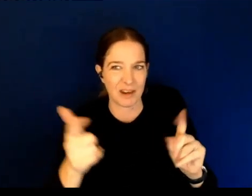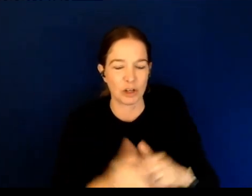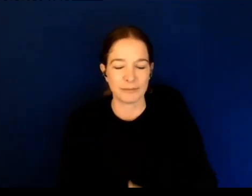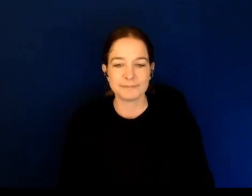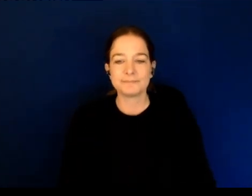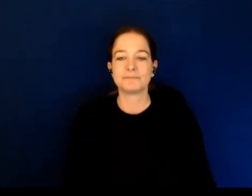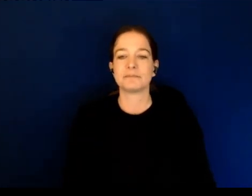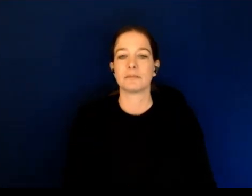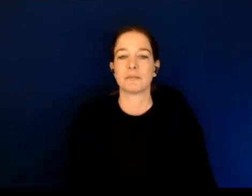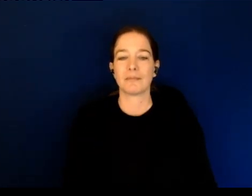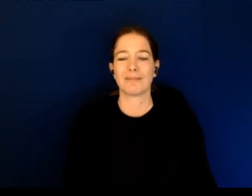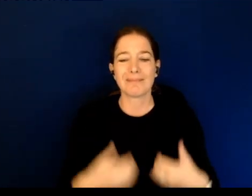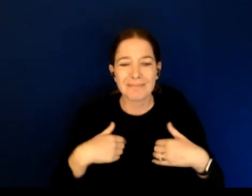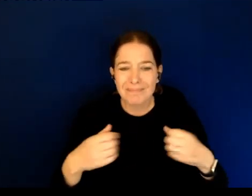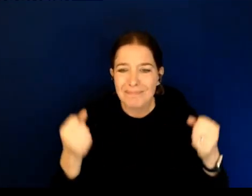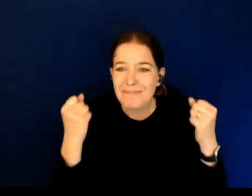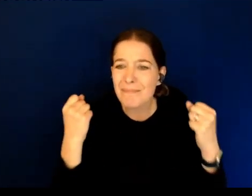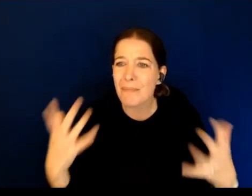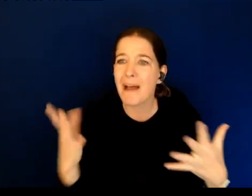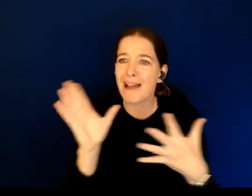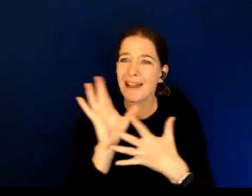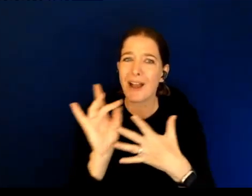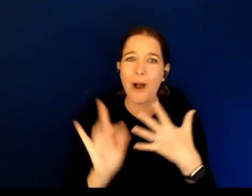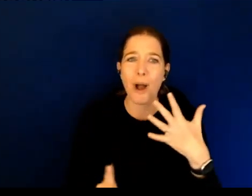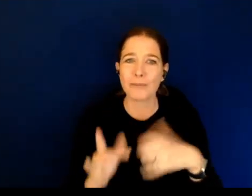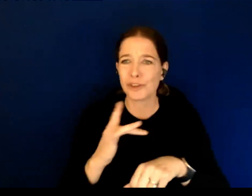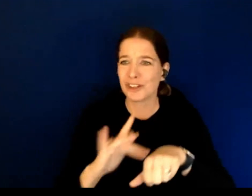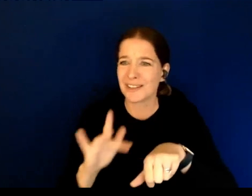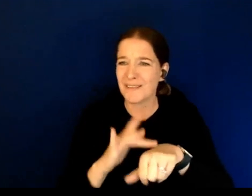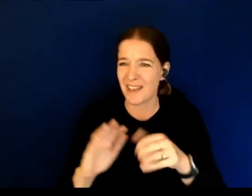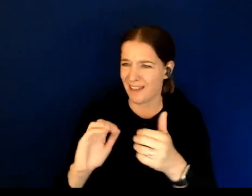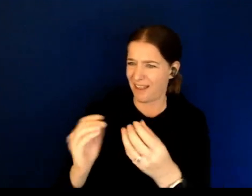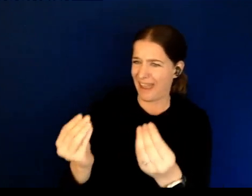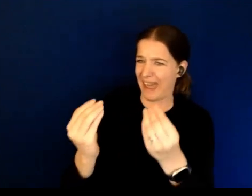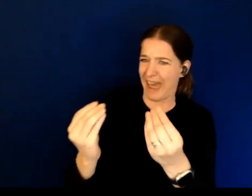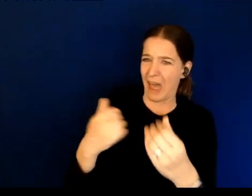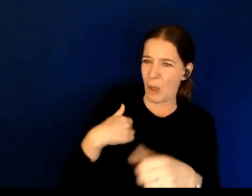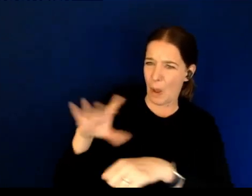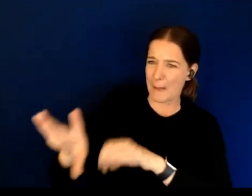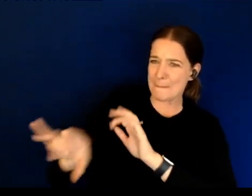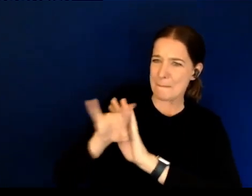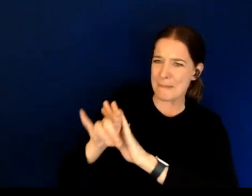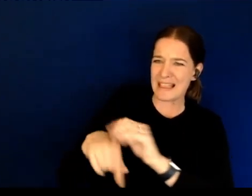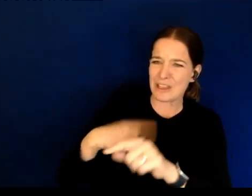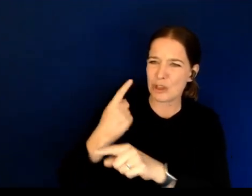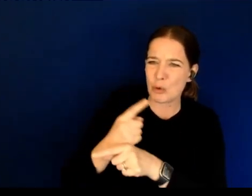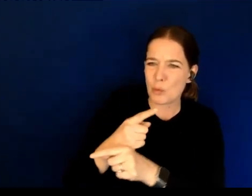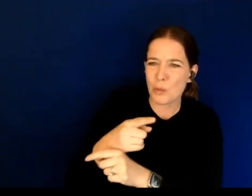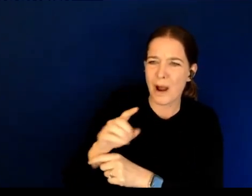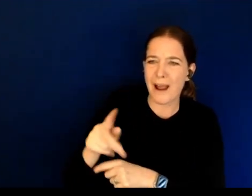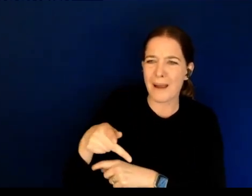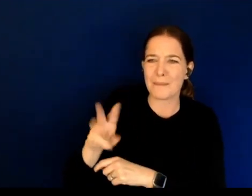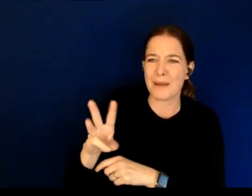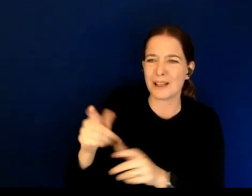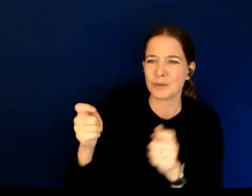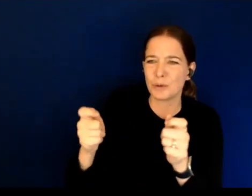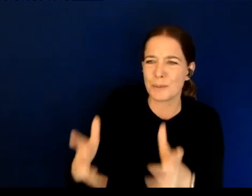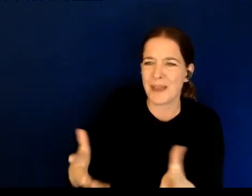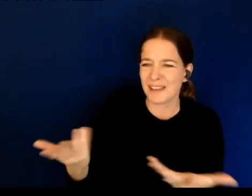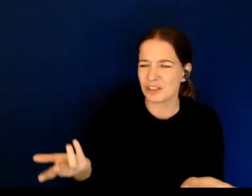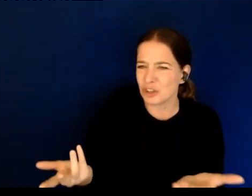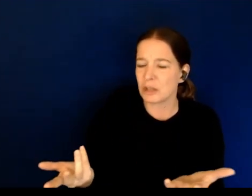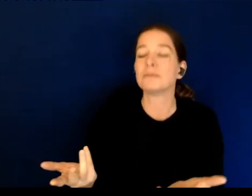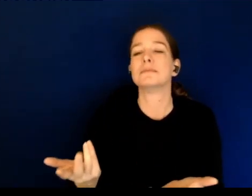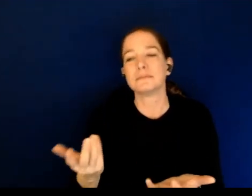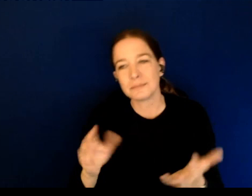With so many options available, how do you choose the right password manager? It is essential